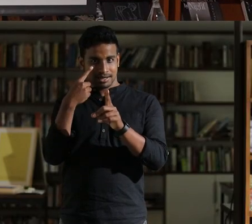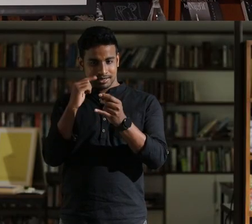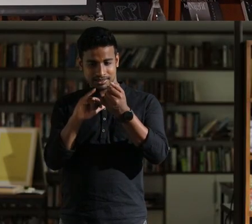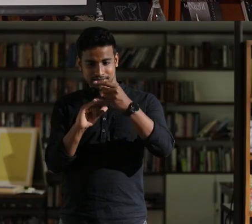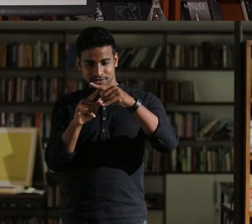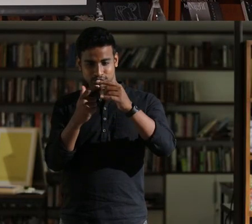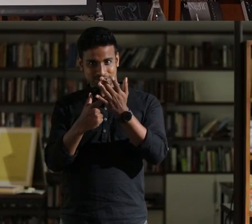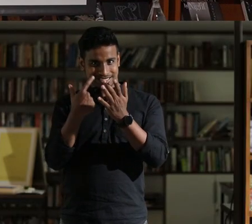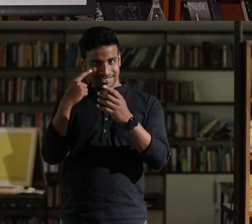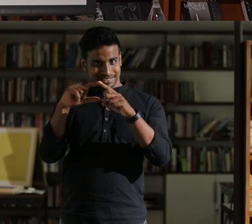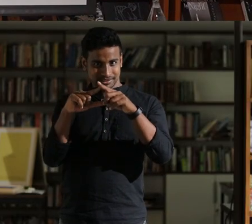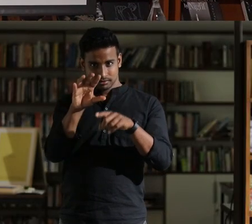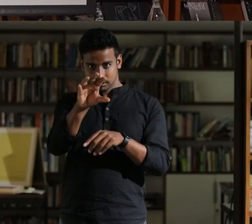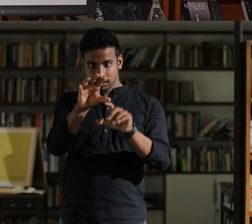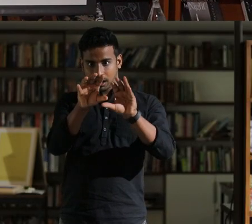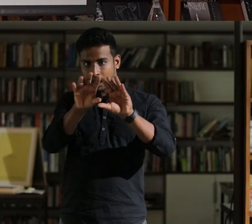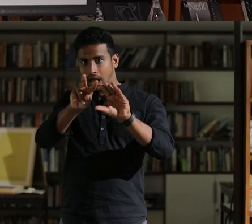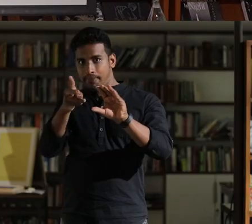this was,